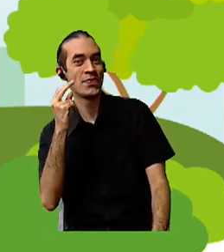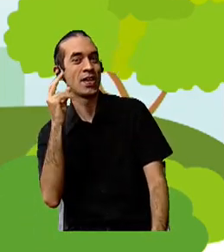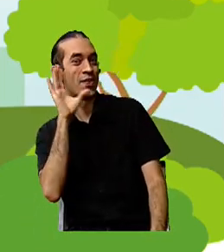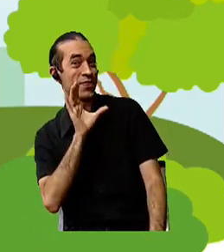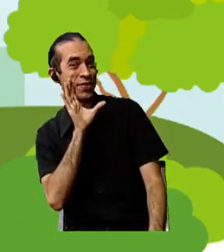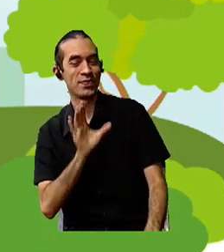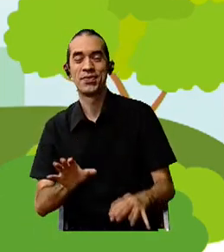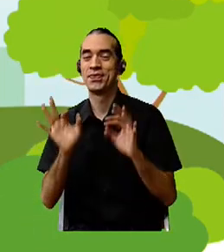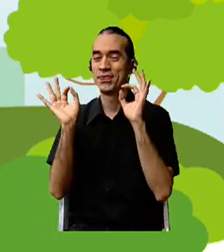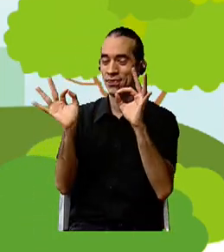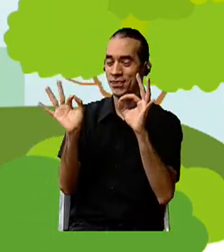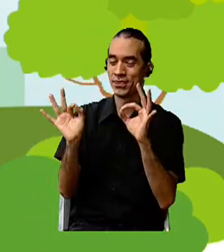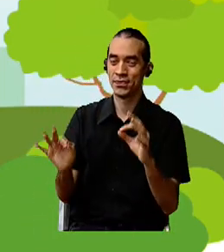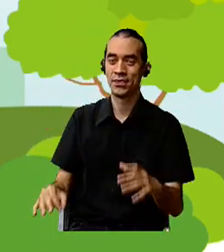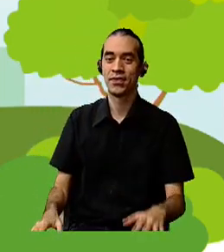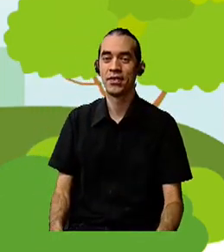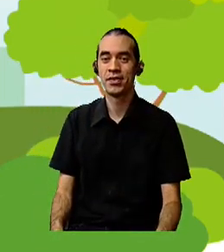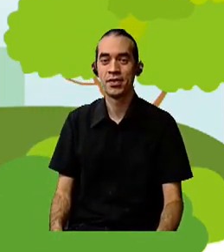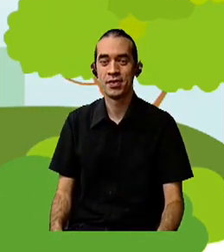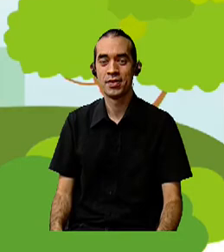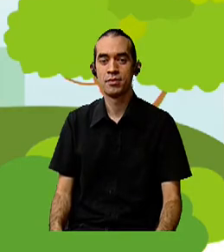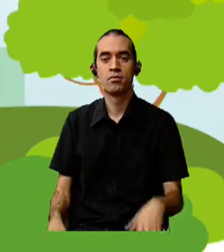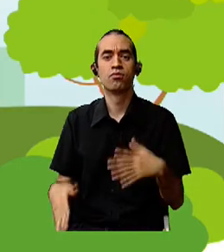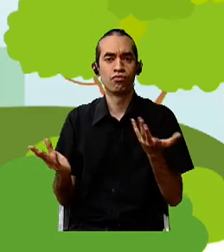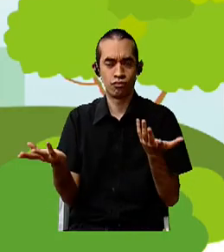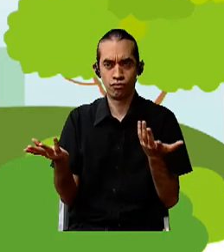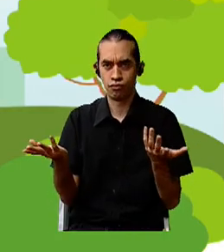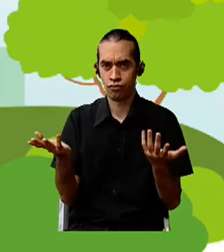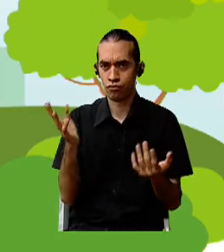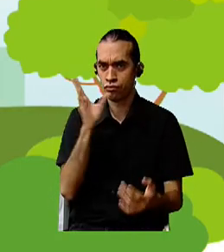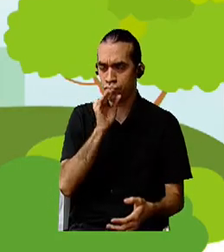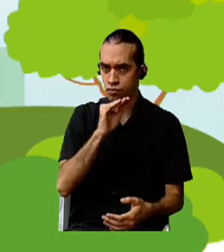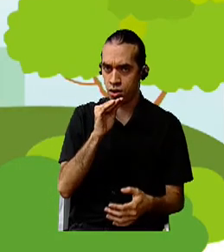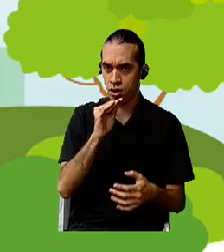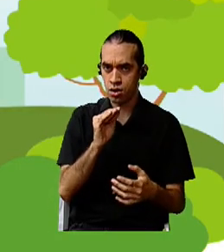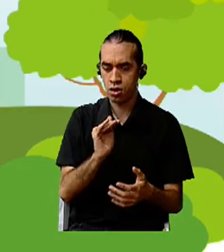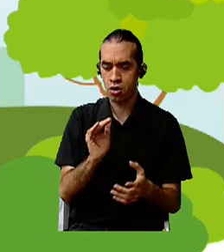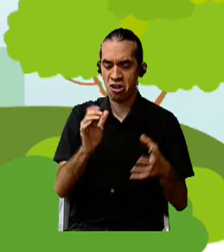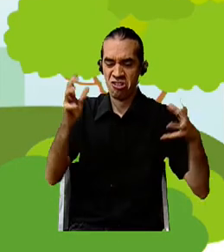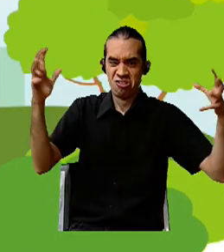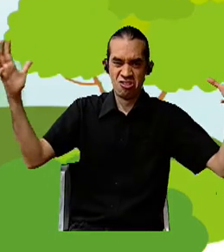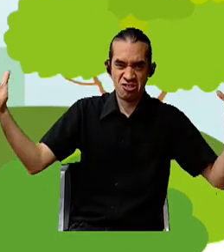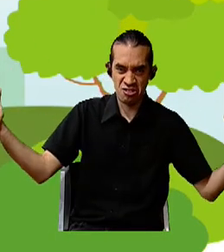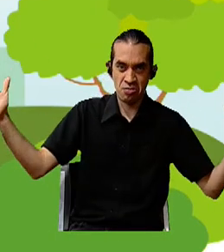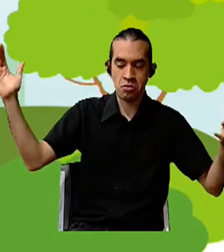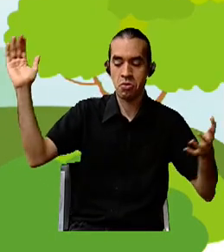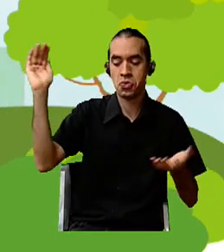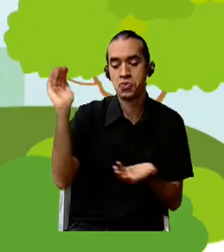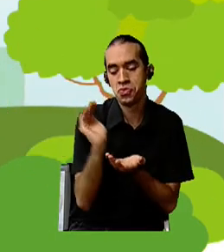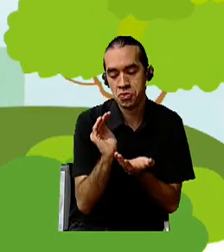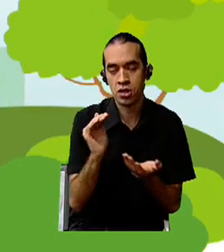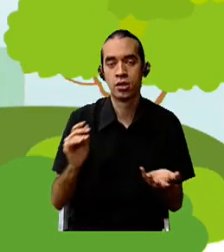Chuli. And is that dog big or little?